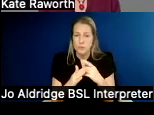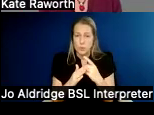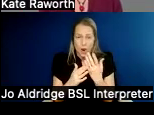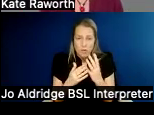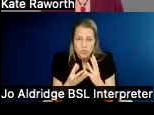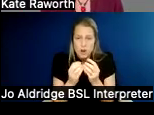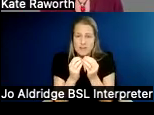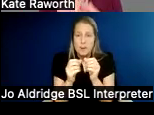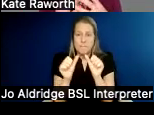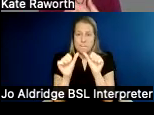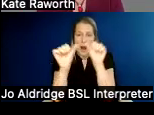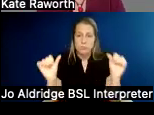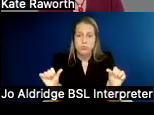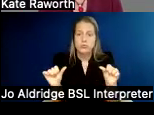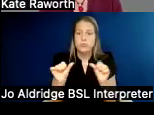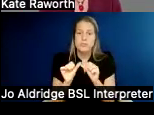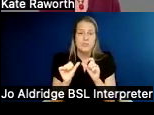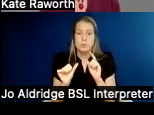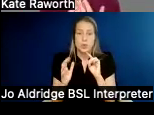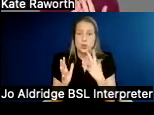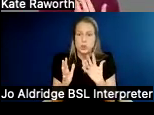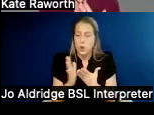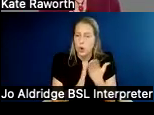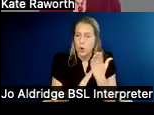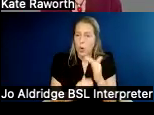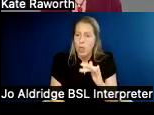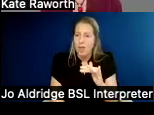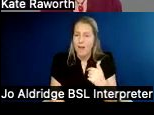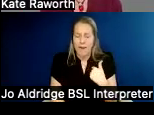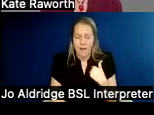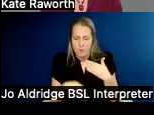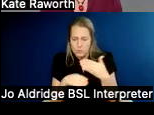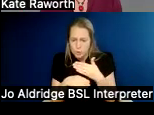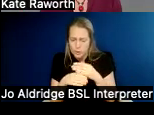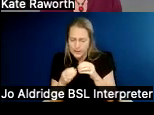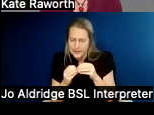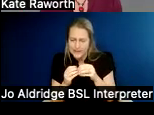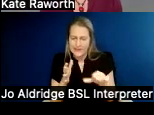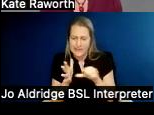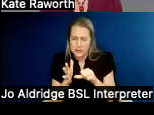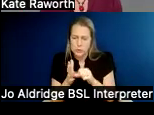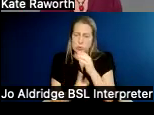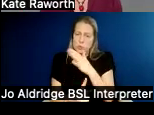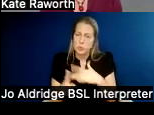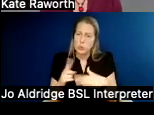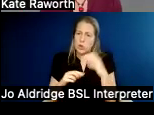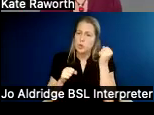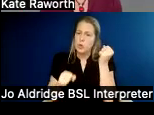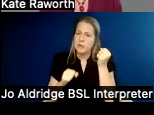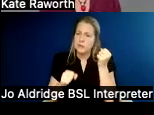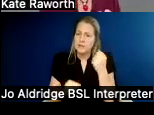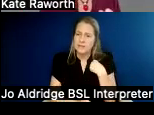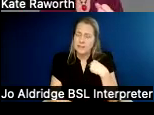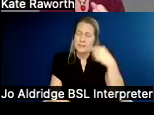my desk in Oxfam working on issues of social justice. And I thought, what can we, as advocates for social justice and human